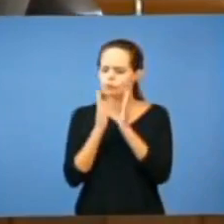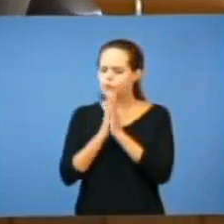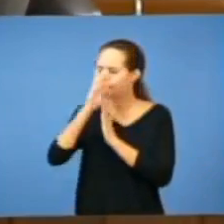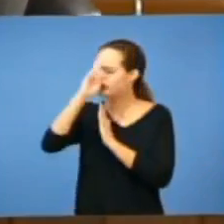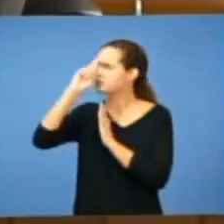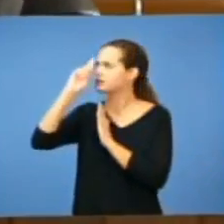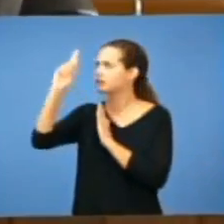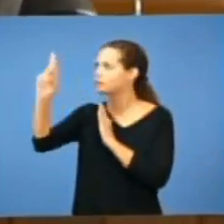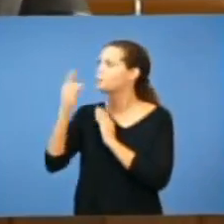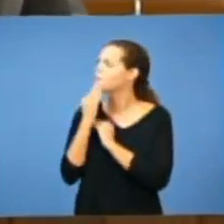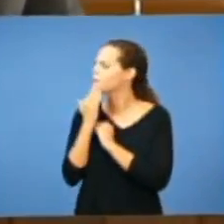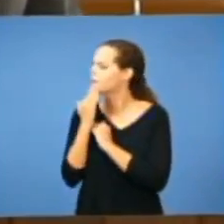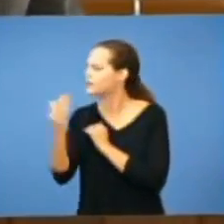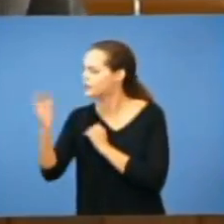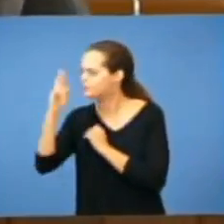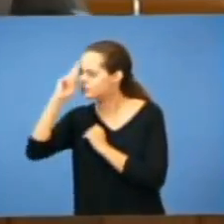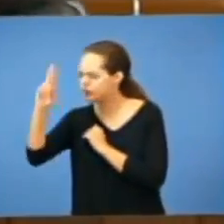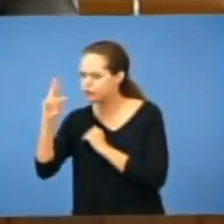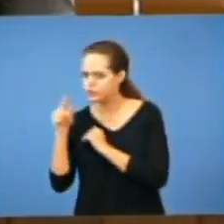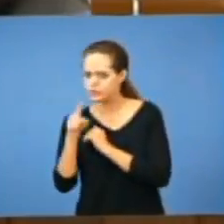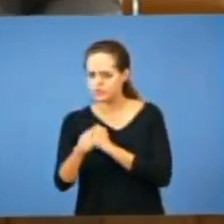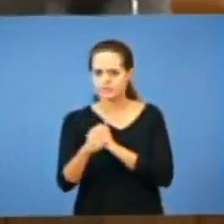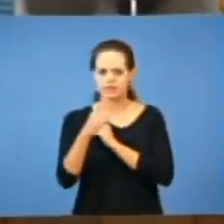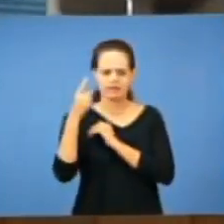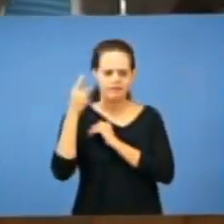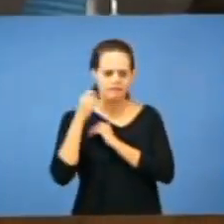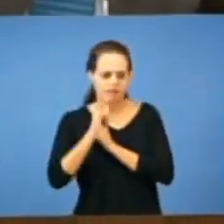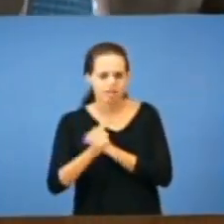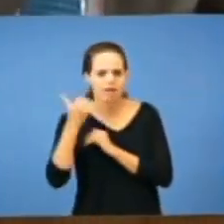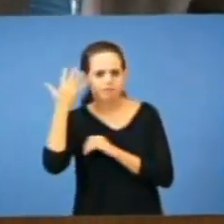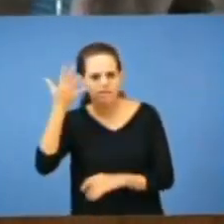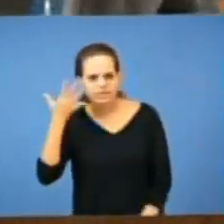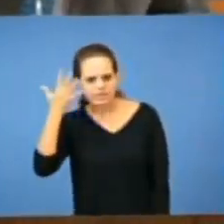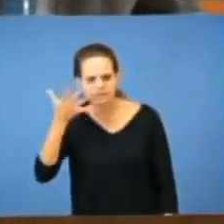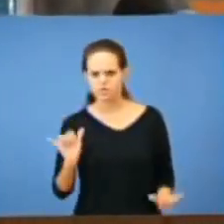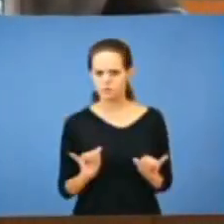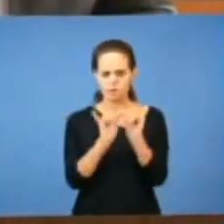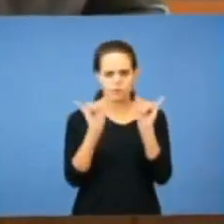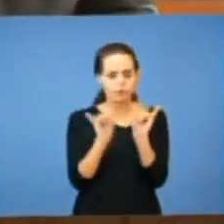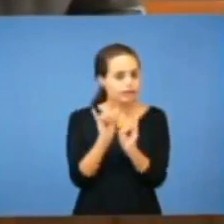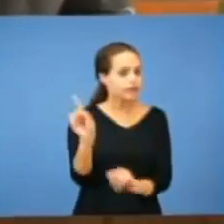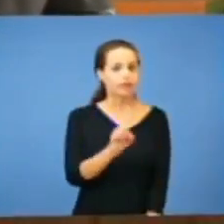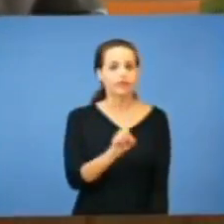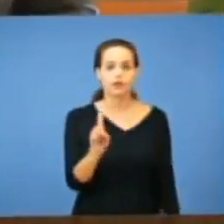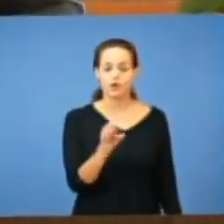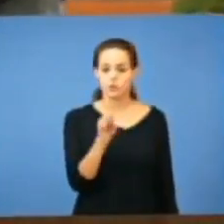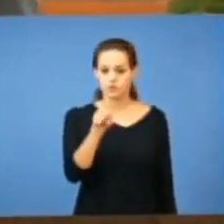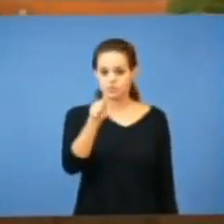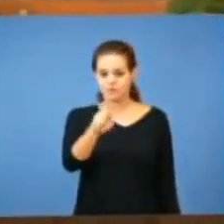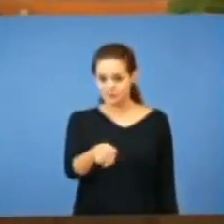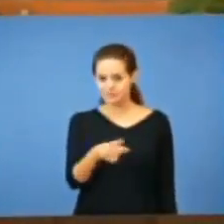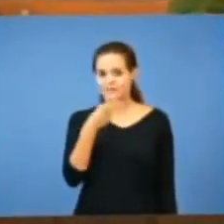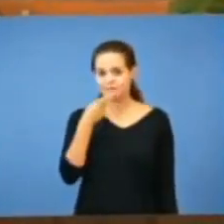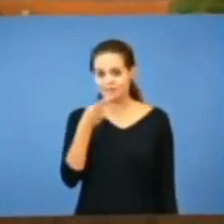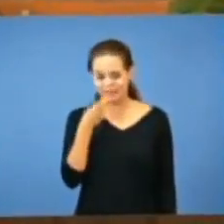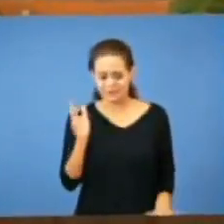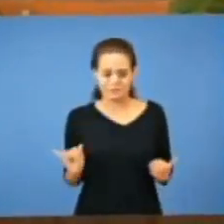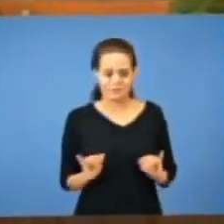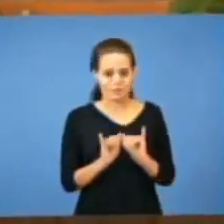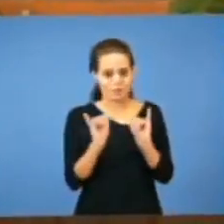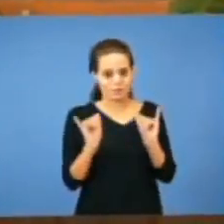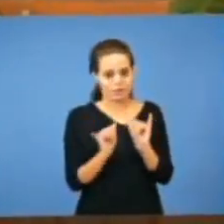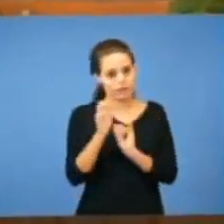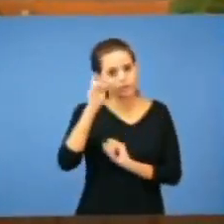Lord, pleading so that you don't say foolishness. Because if you say foolishness, you may be called